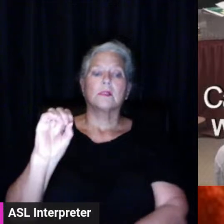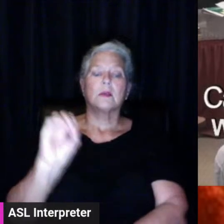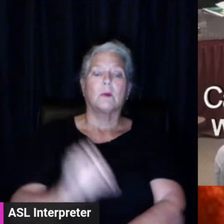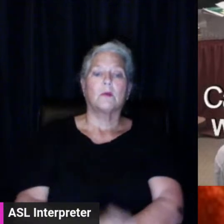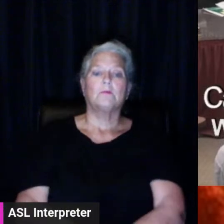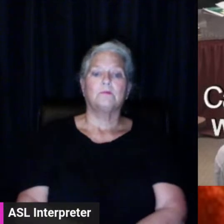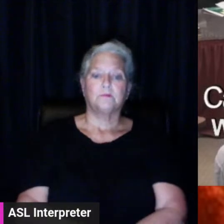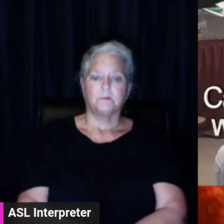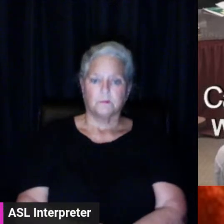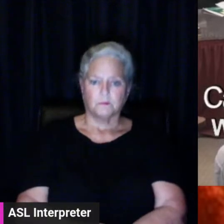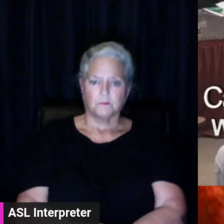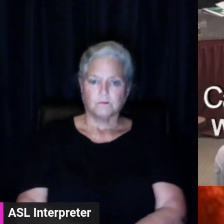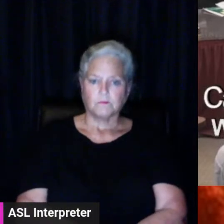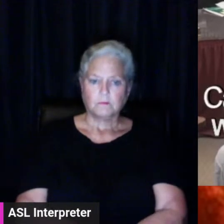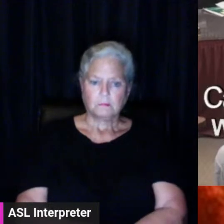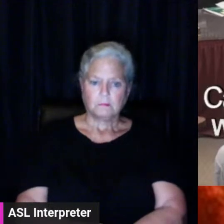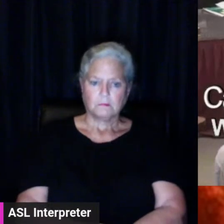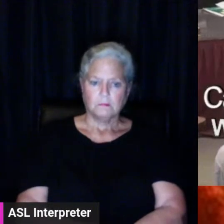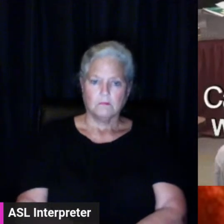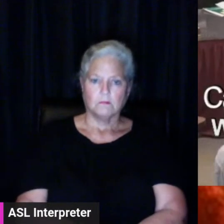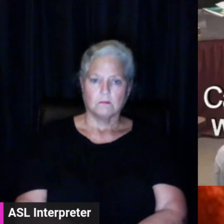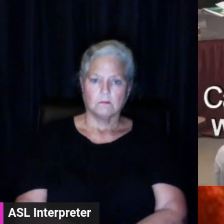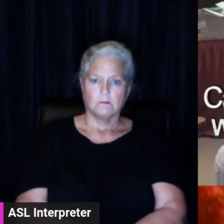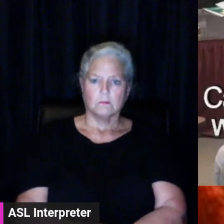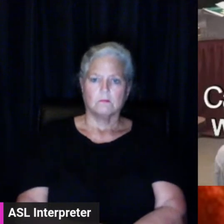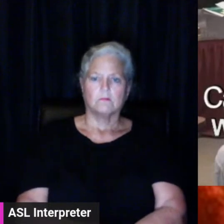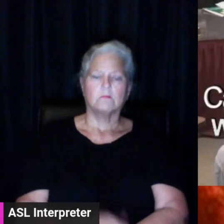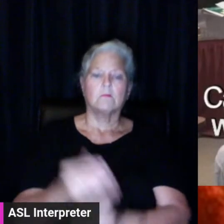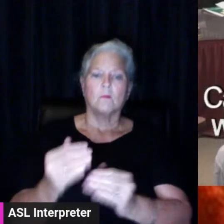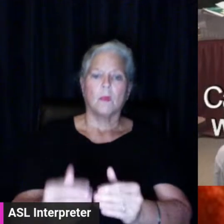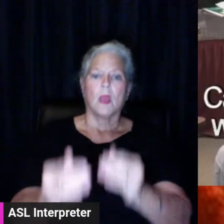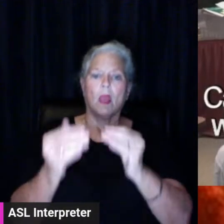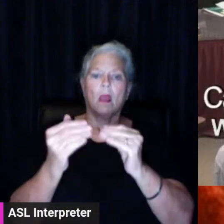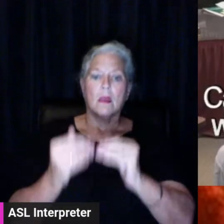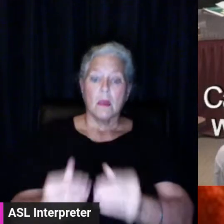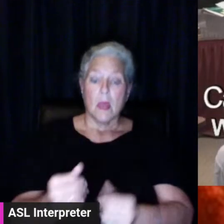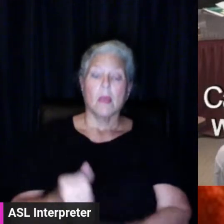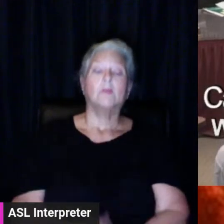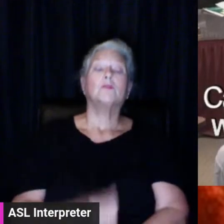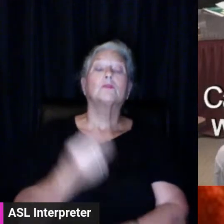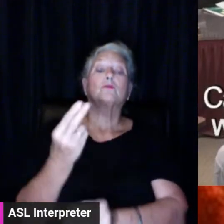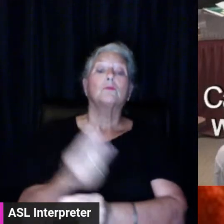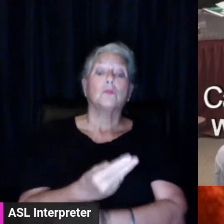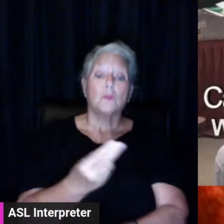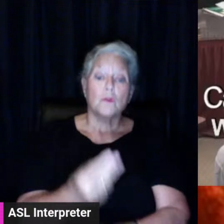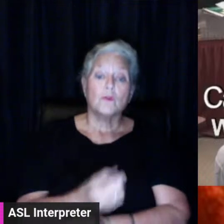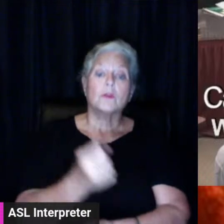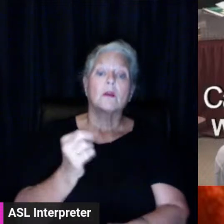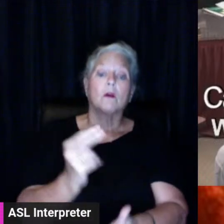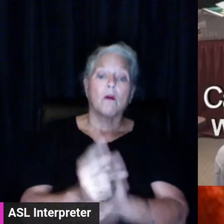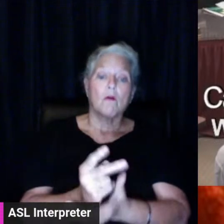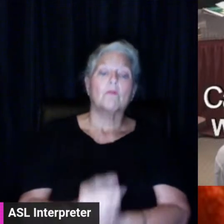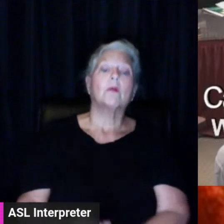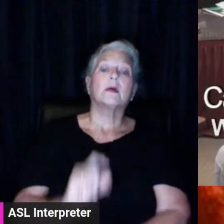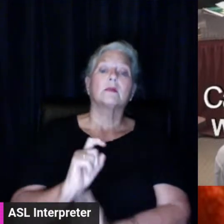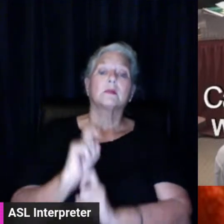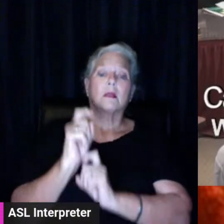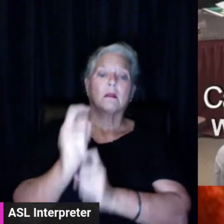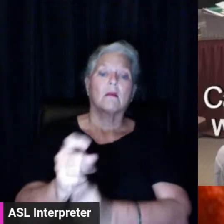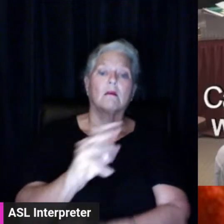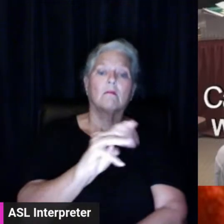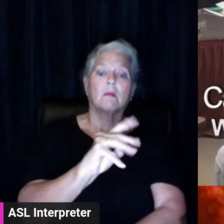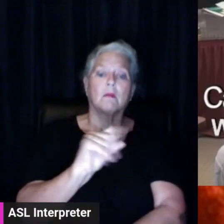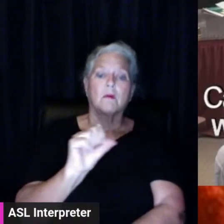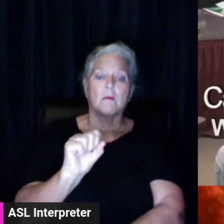is to consider accepting and authorizing the use of the gift in accordance with the terms there under Mass General Law 44